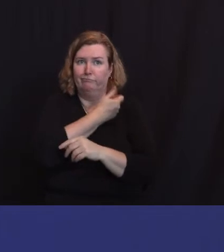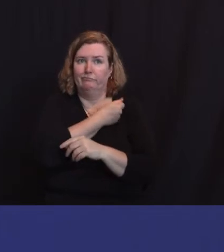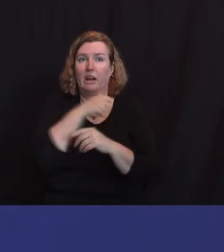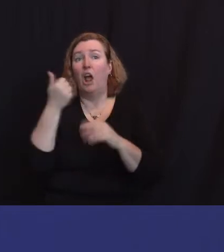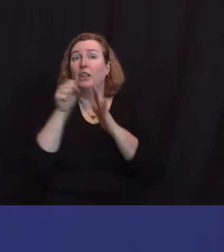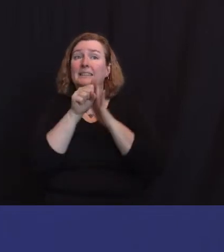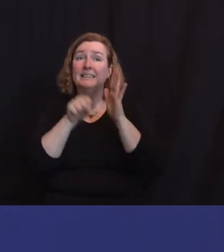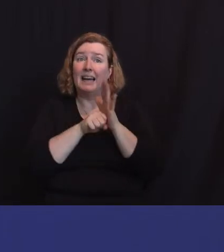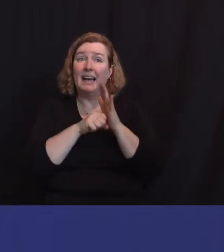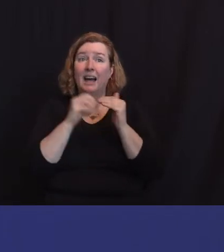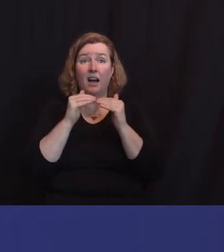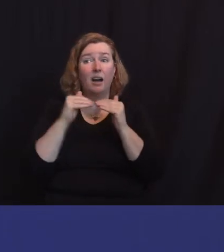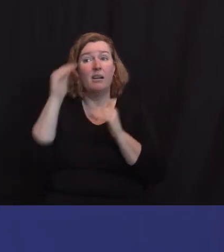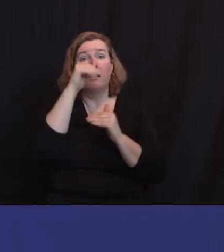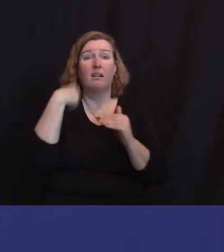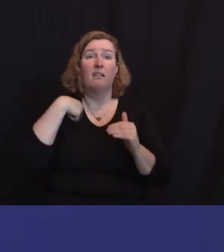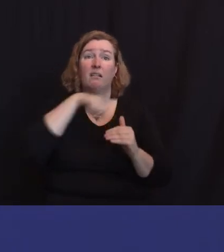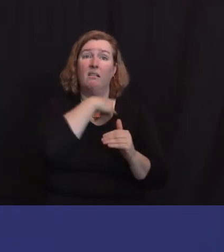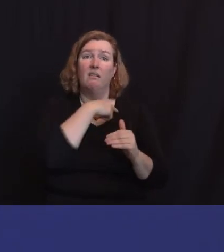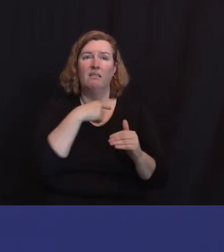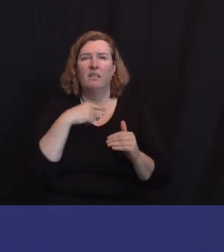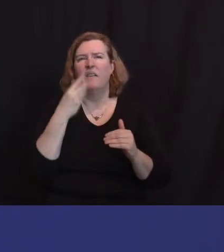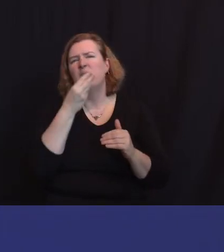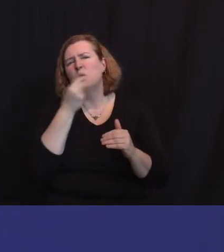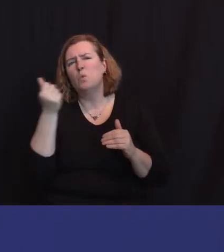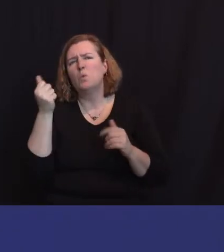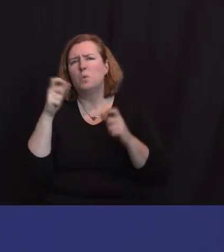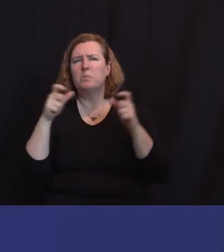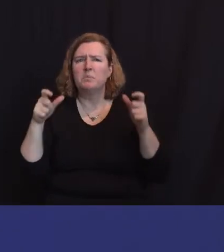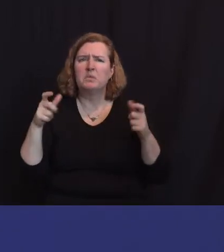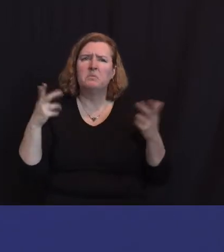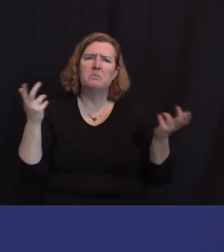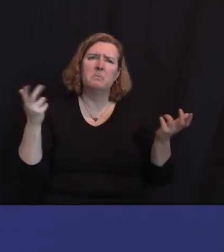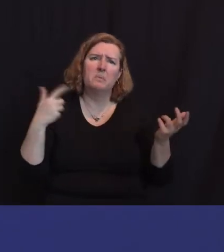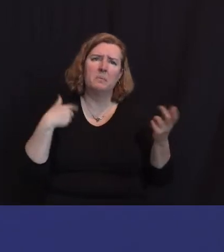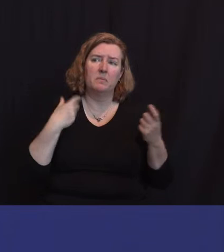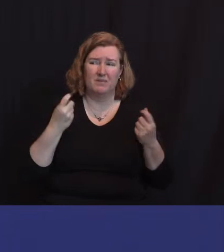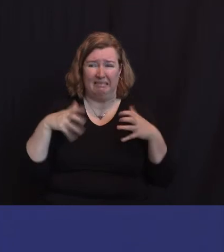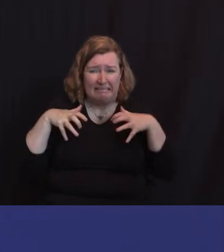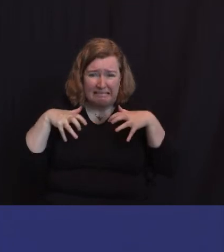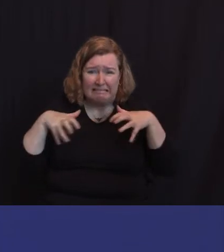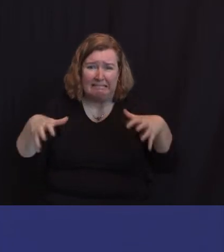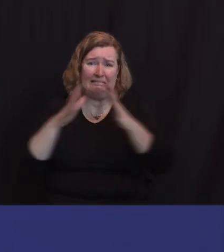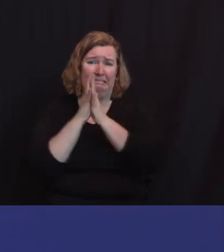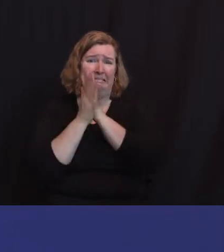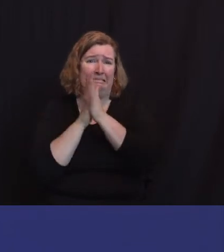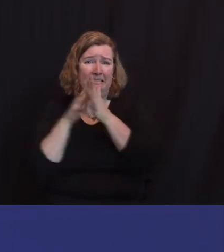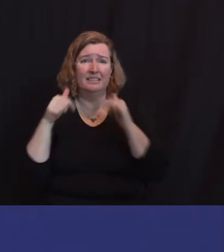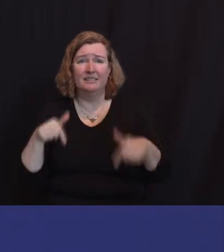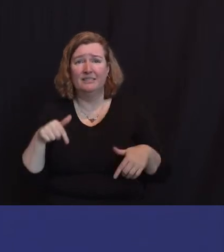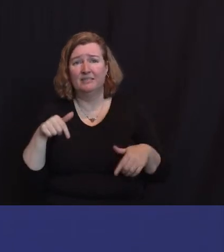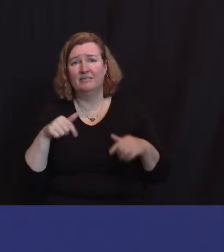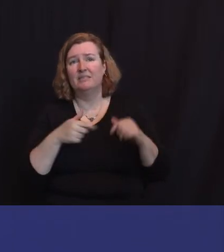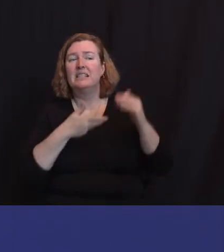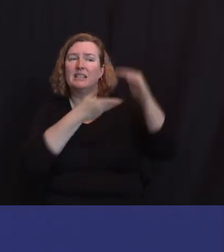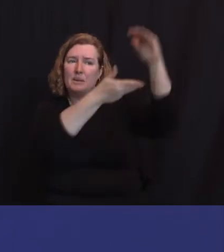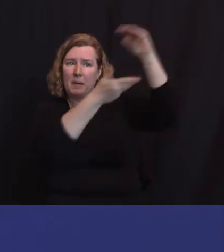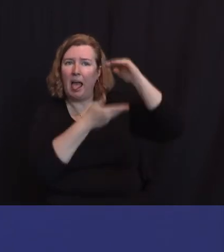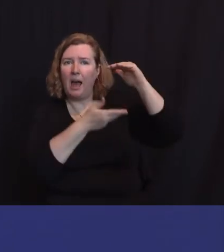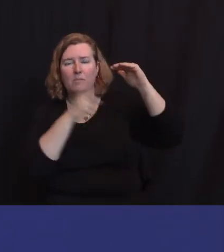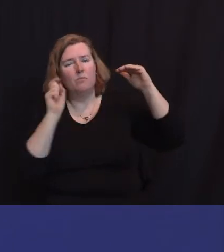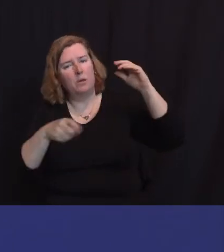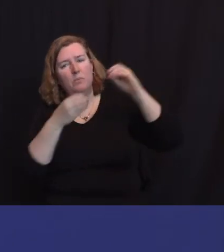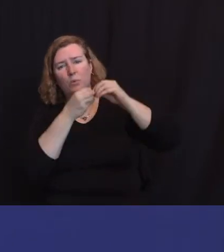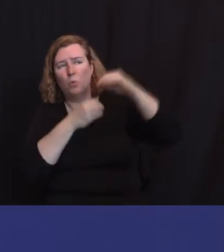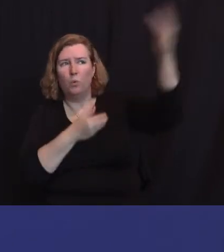them have a lot fewer people. What we don't have enough of is supply, and that's something that we're going to continue to pound away on. And they've done a